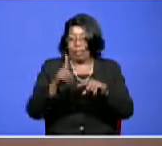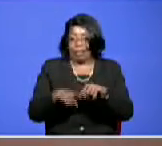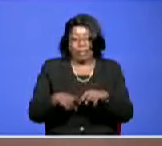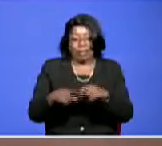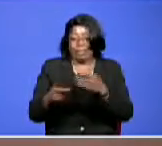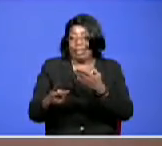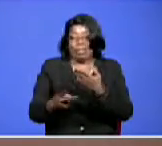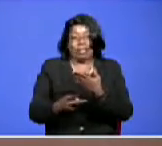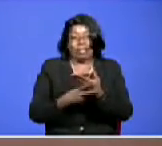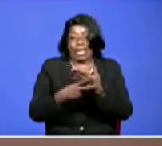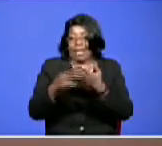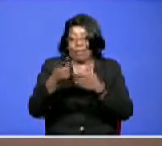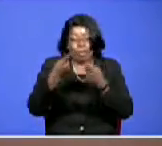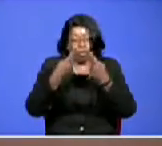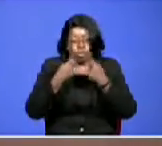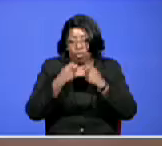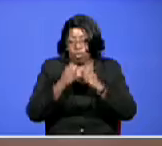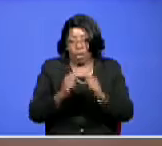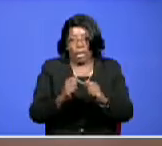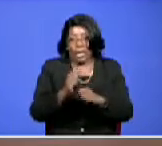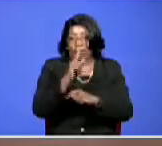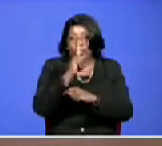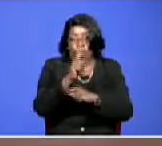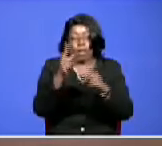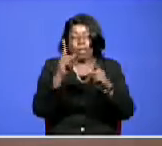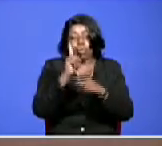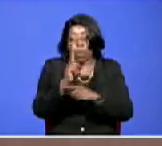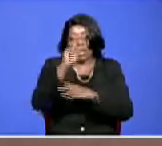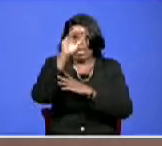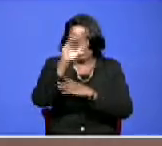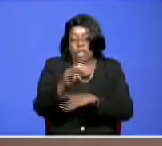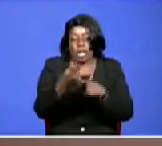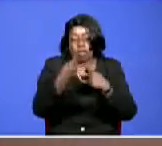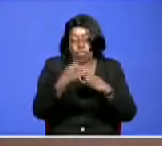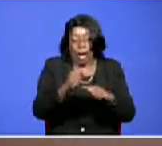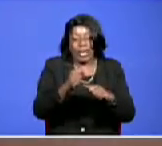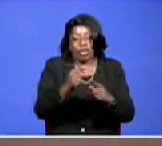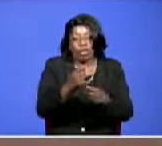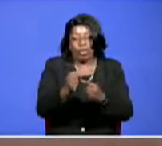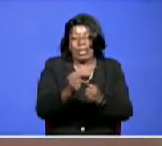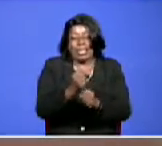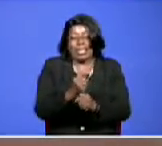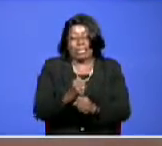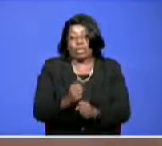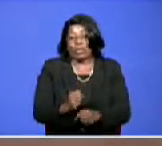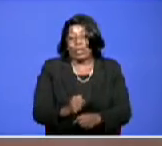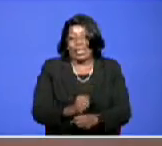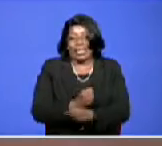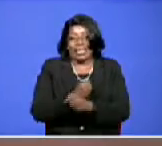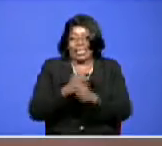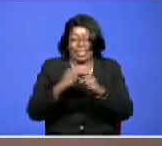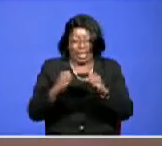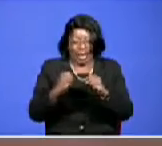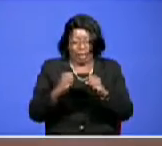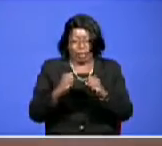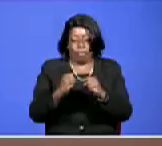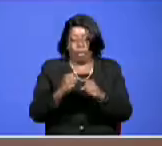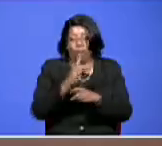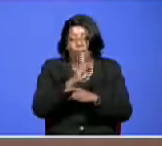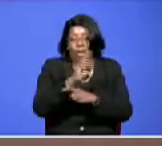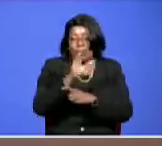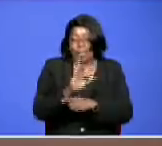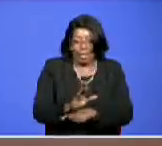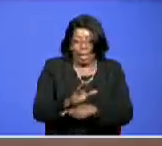They couldn't save. They have more than one child, trying to save one child and then get the next child, and then they end